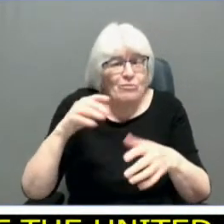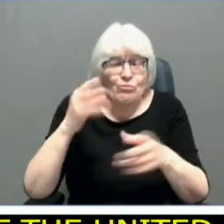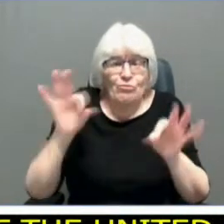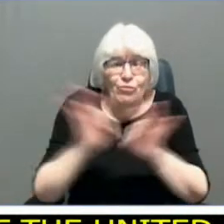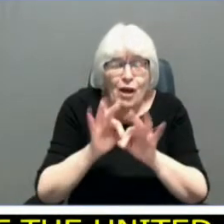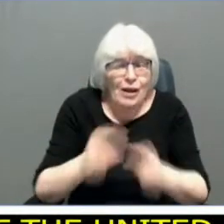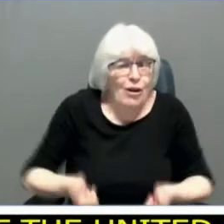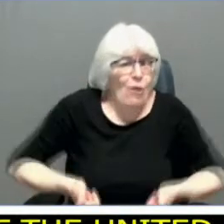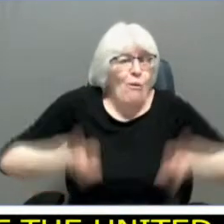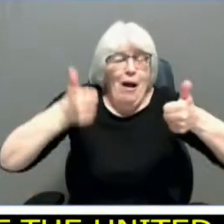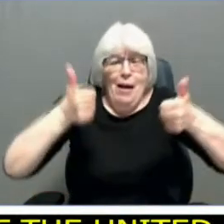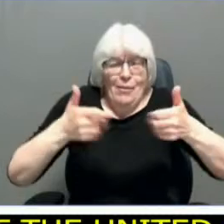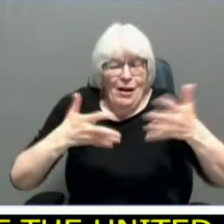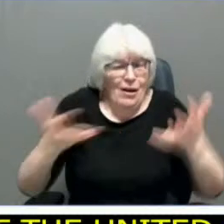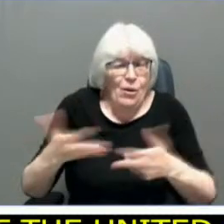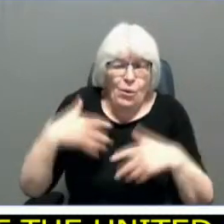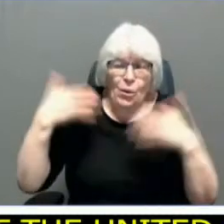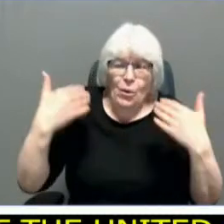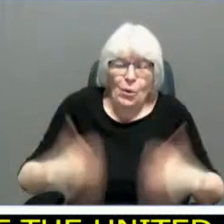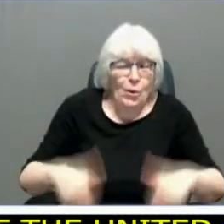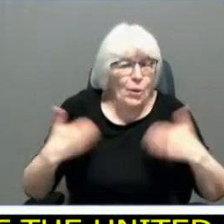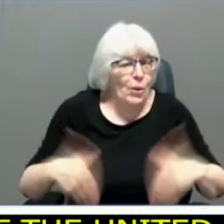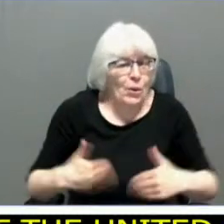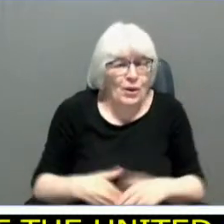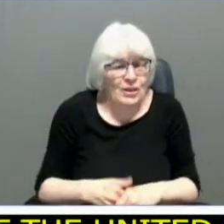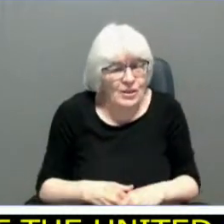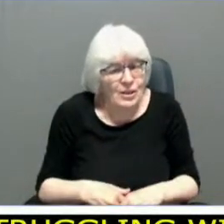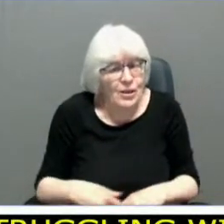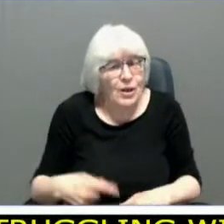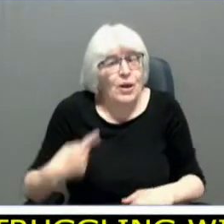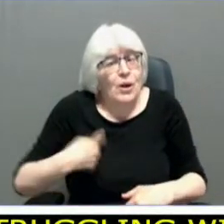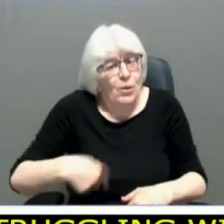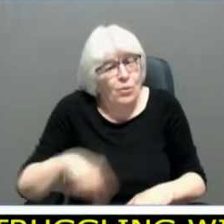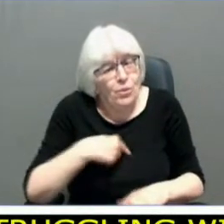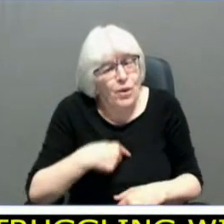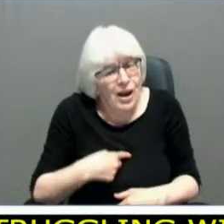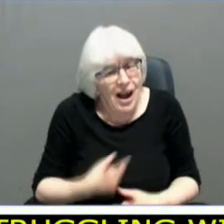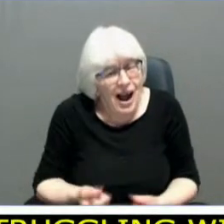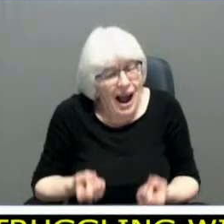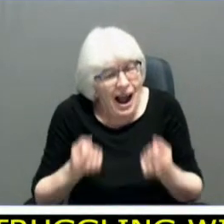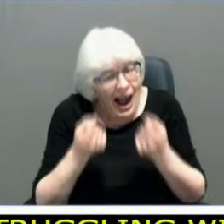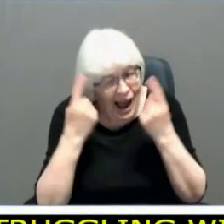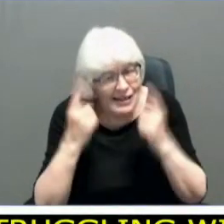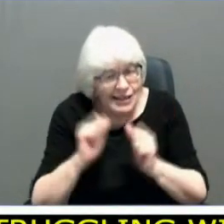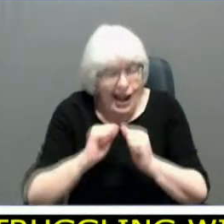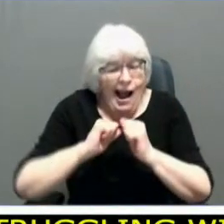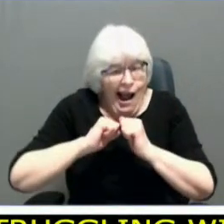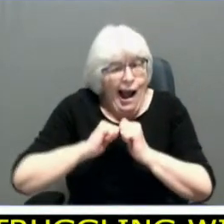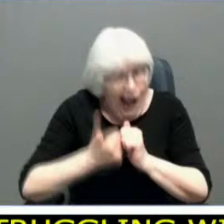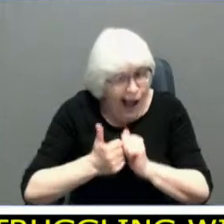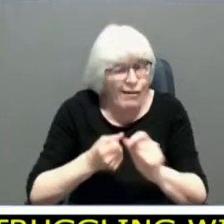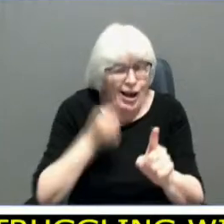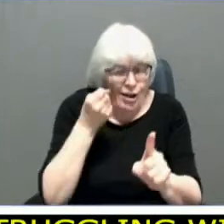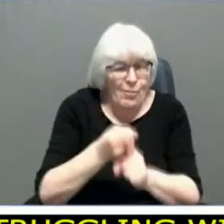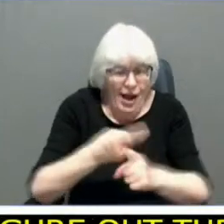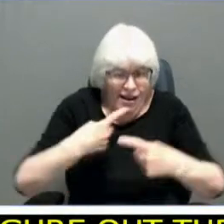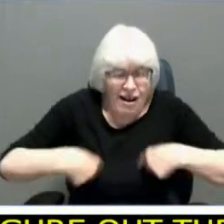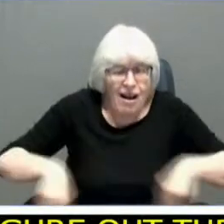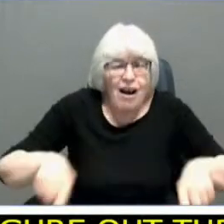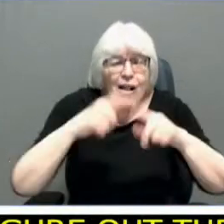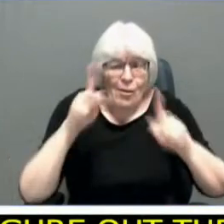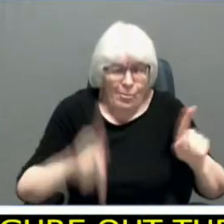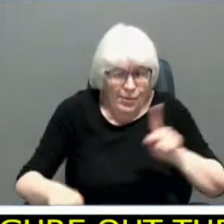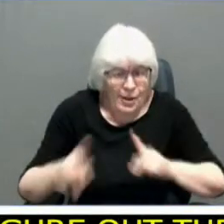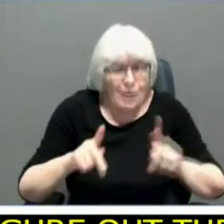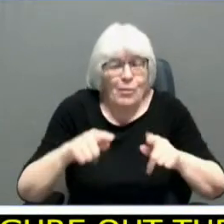That said, we collectively understand the impact that this has on Atlantic Canadians and families in particular. Coming out of